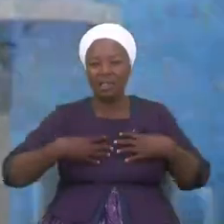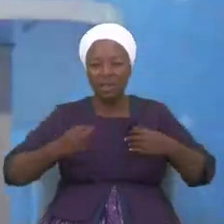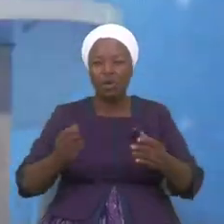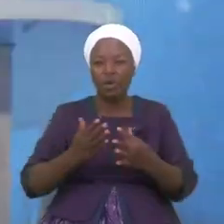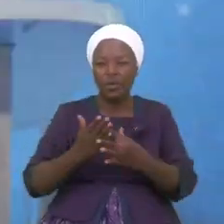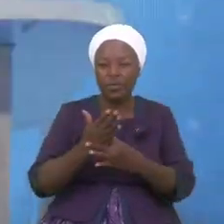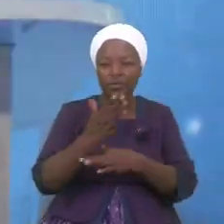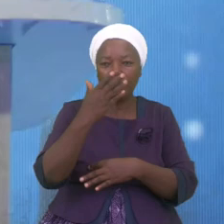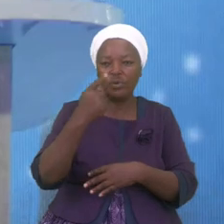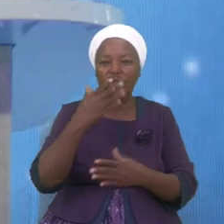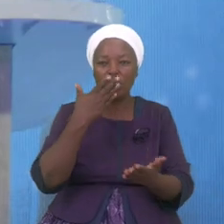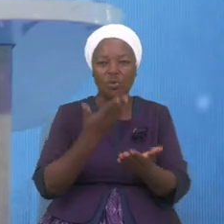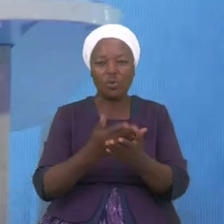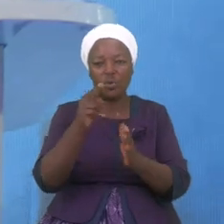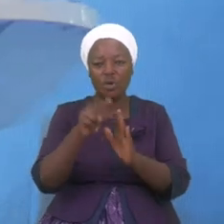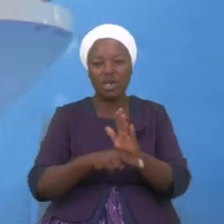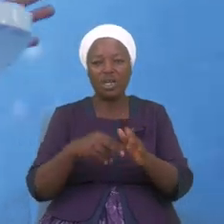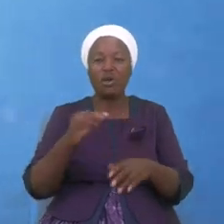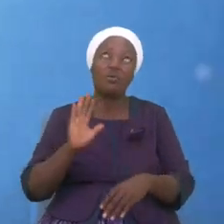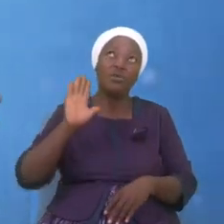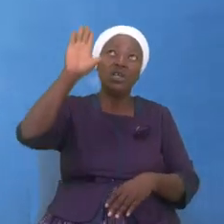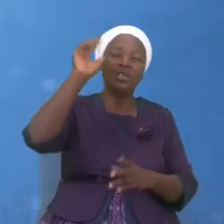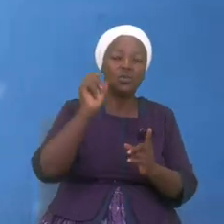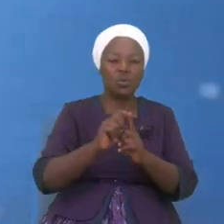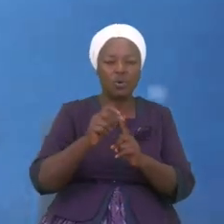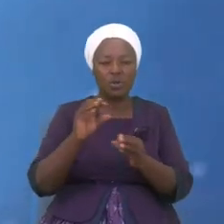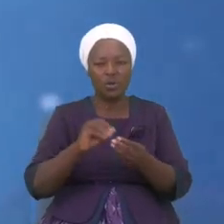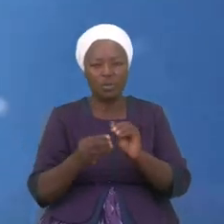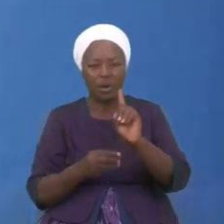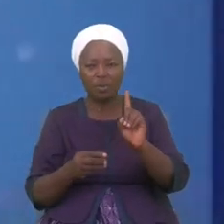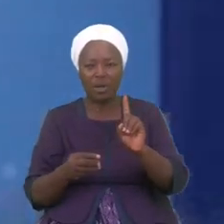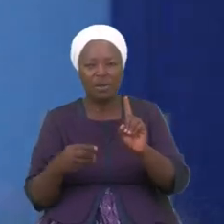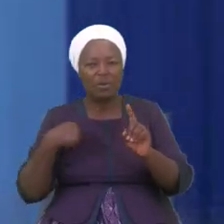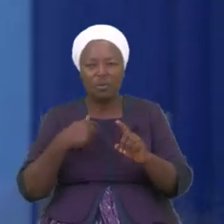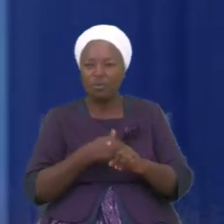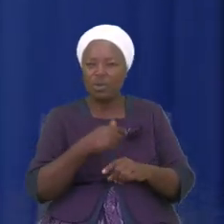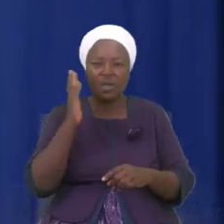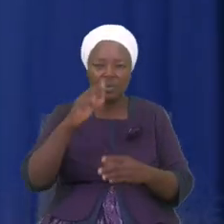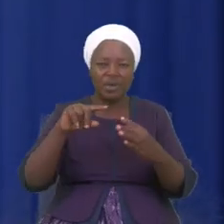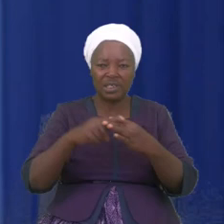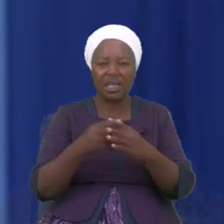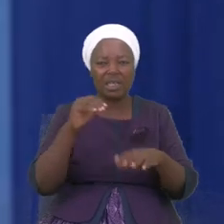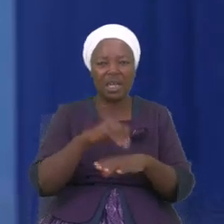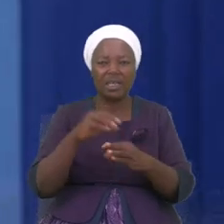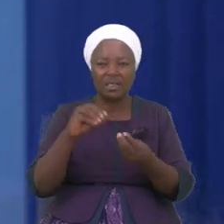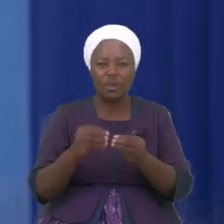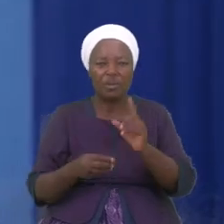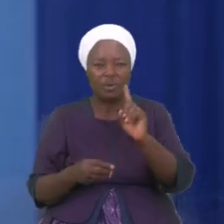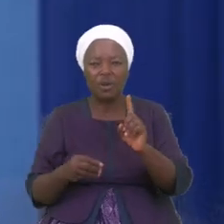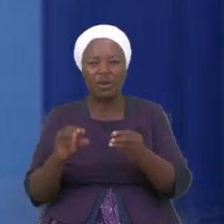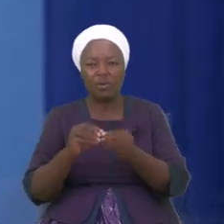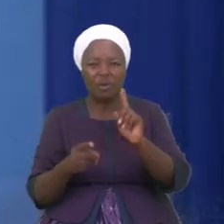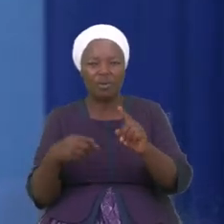the goodness of his word. Let's come to number one. We'll start at number one. In number one, we